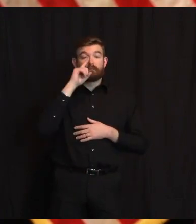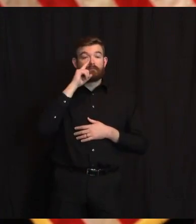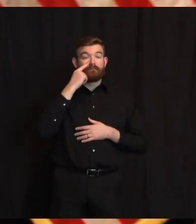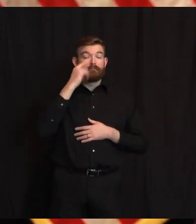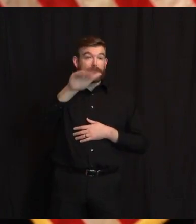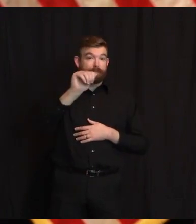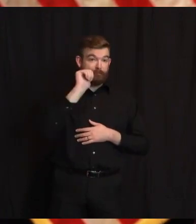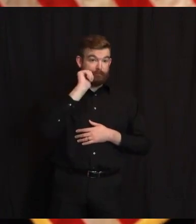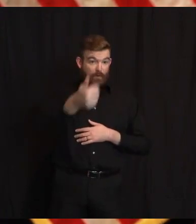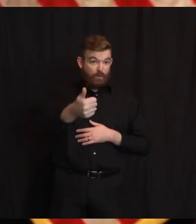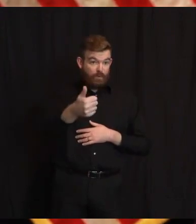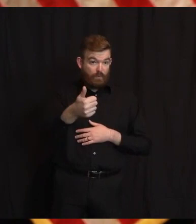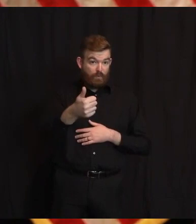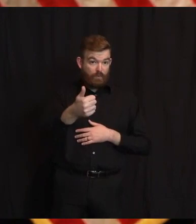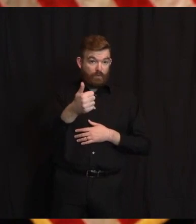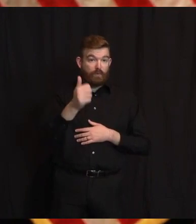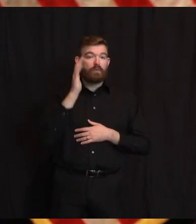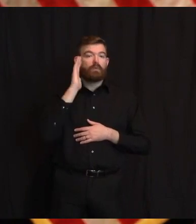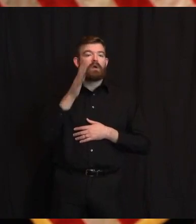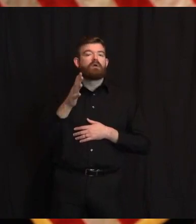give you any overnight